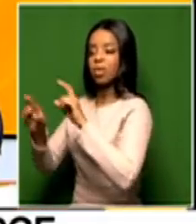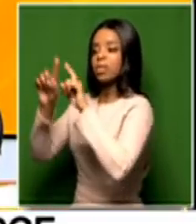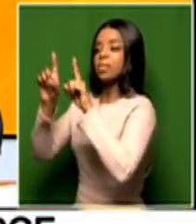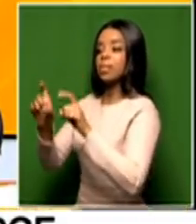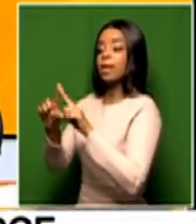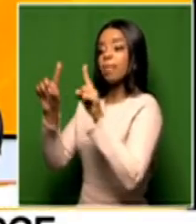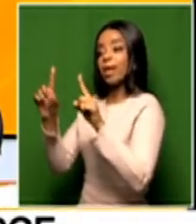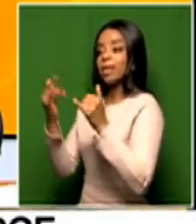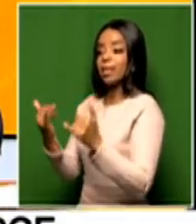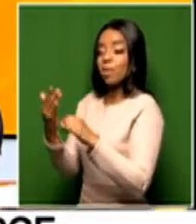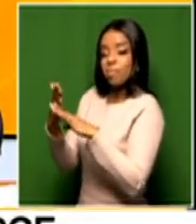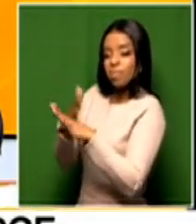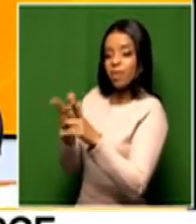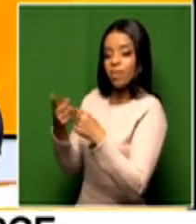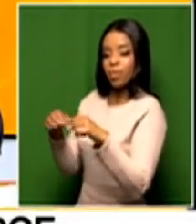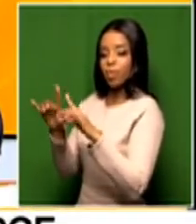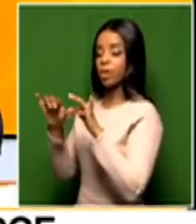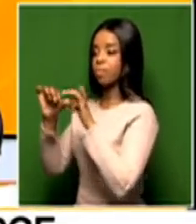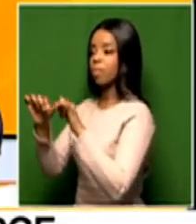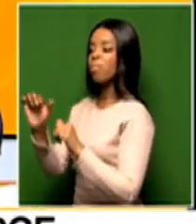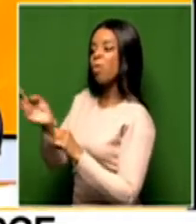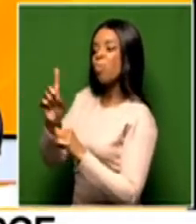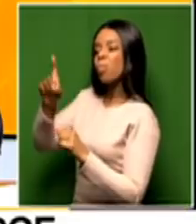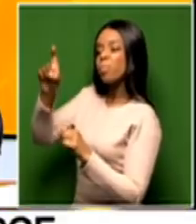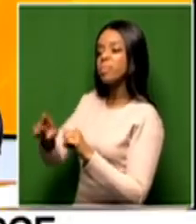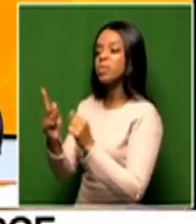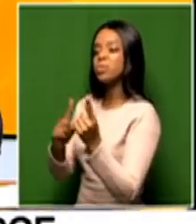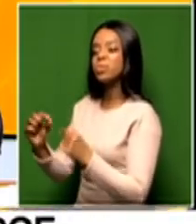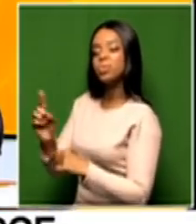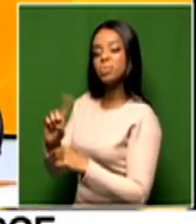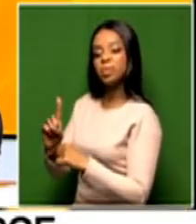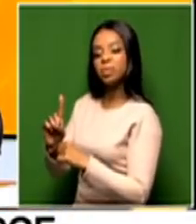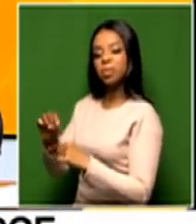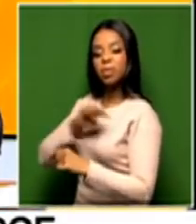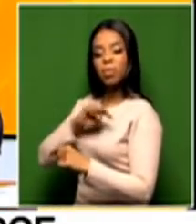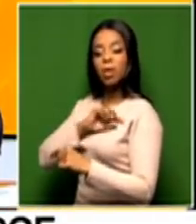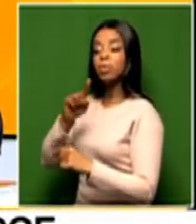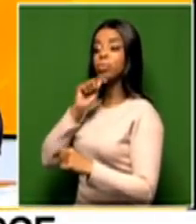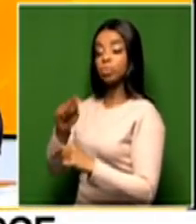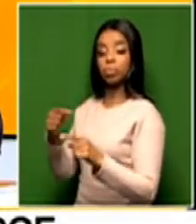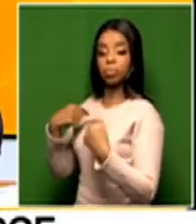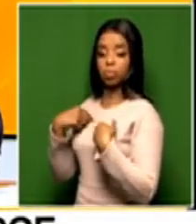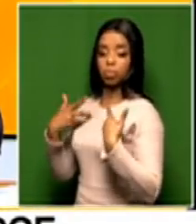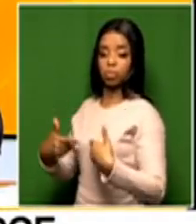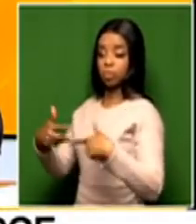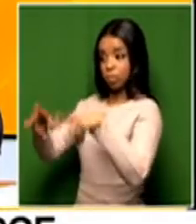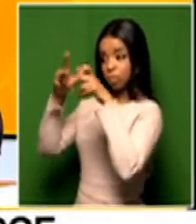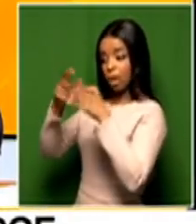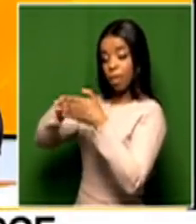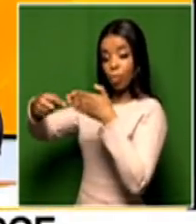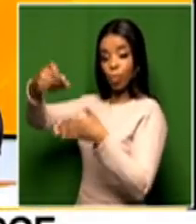mentioned about what should be done, recommendations, on your visit, and this really got to me, I must say, on your visit over the